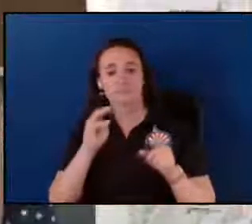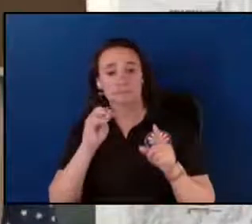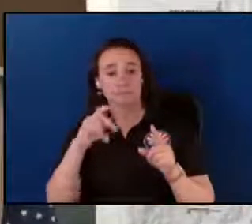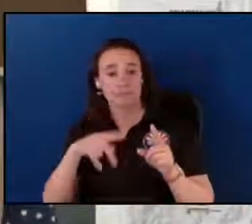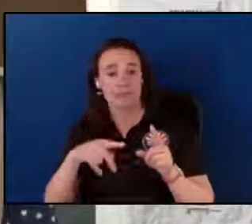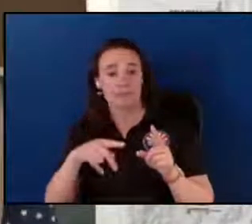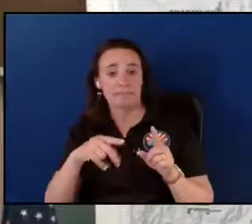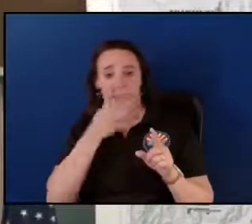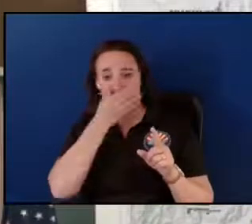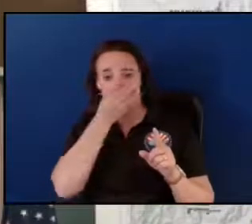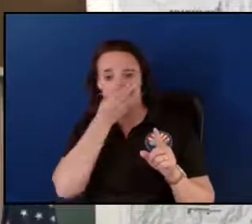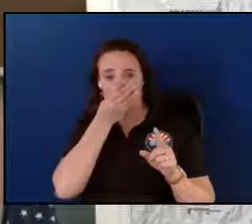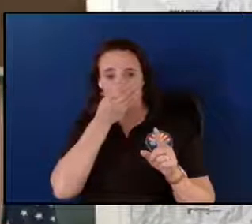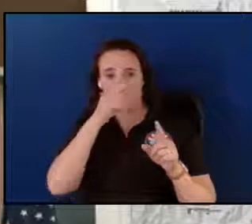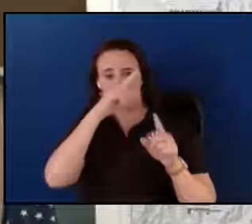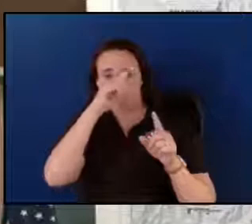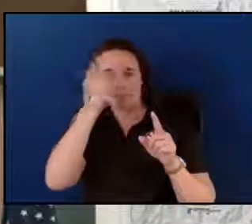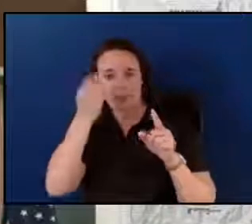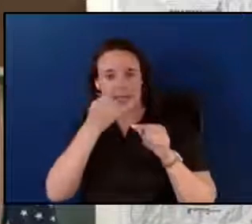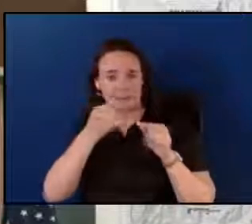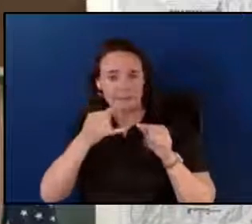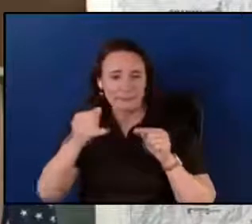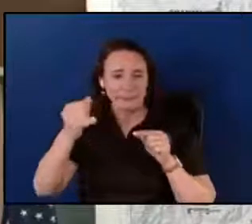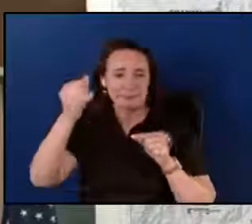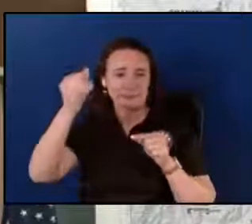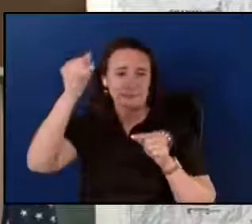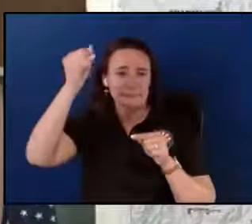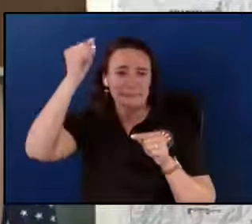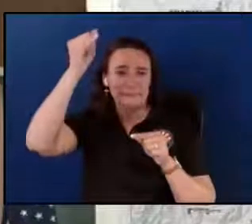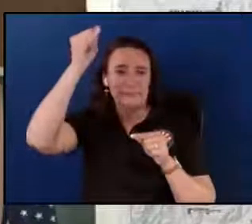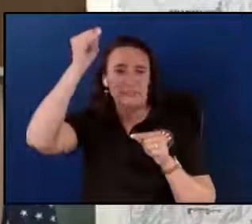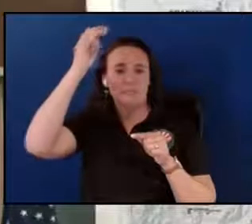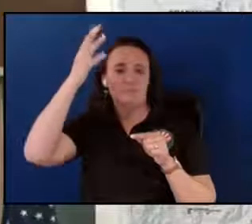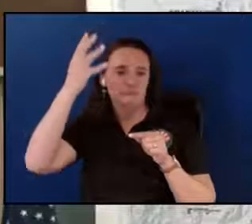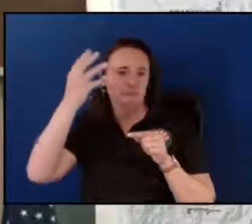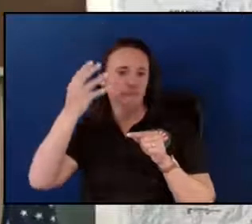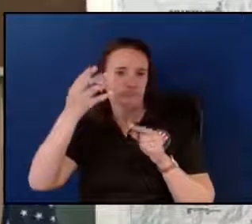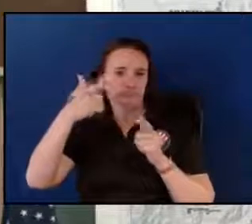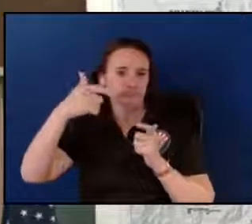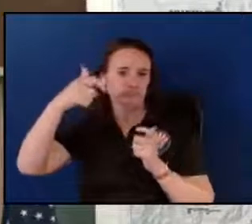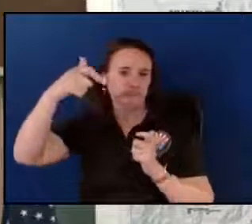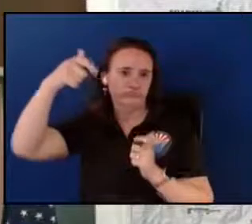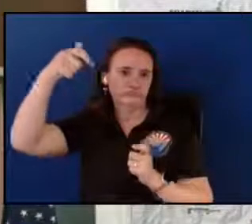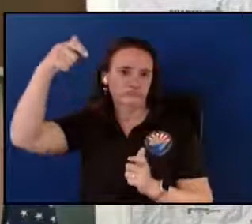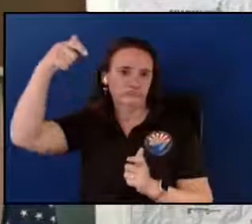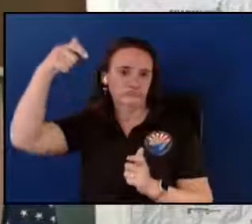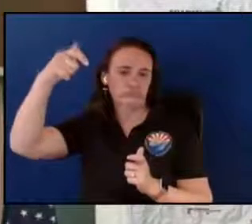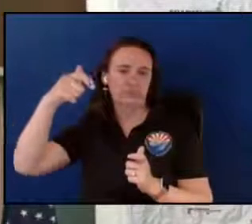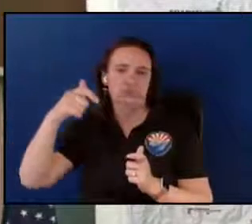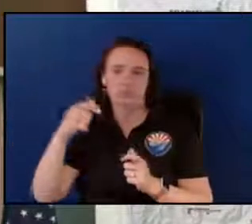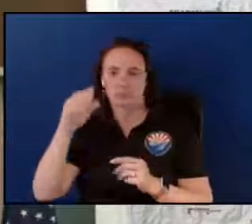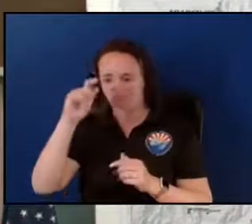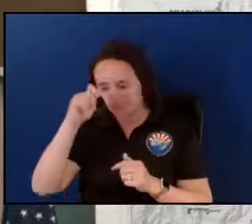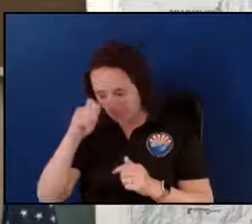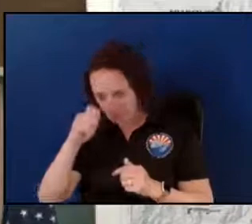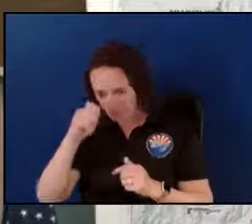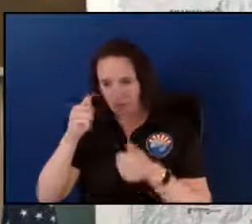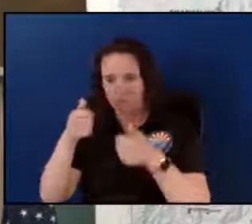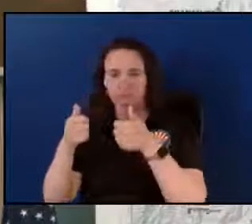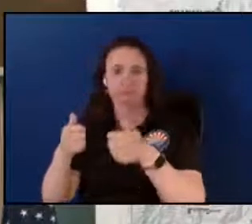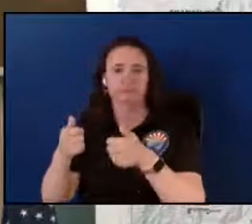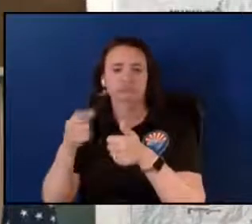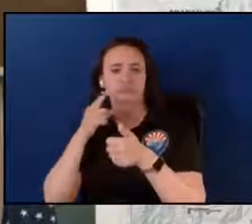it, the black line continues to grow. Hats off today to the operations team over there in the Chacon area as well. I know they've been